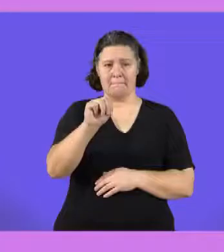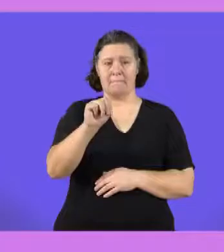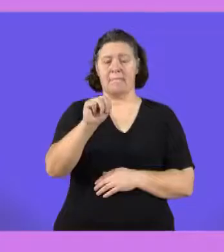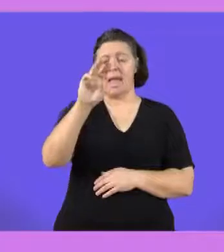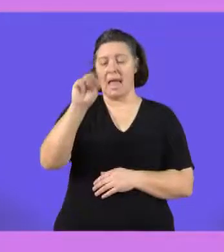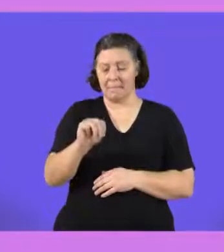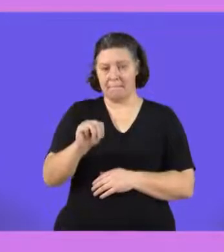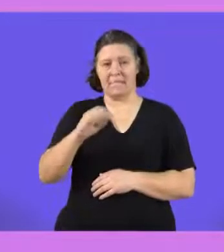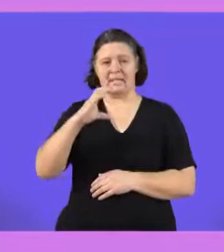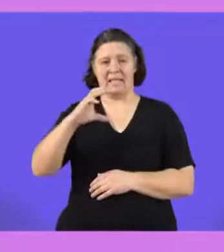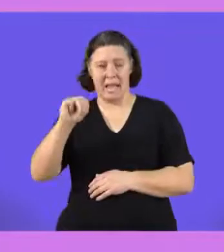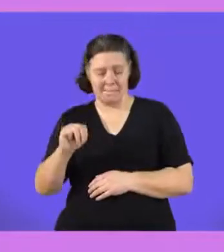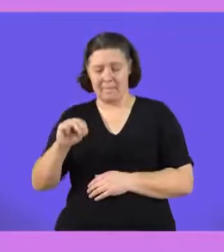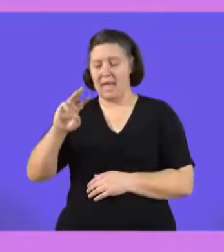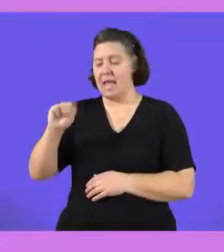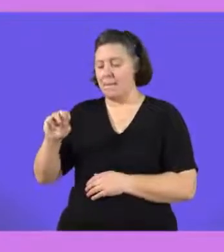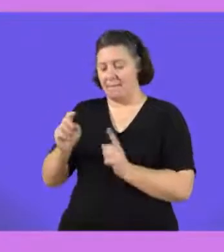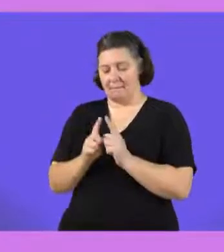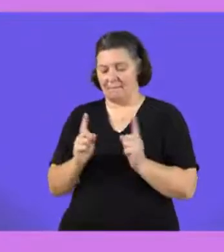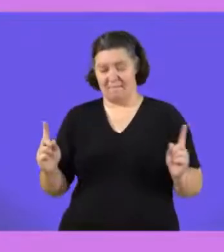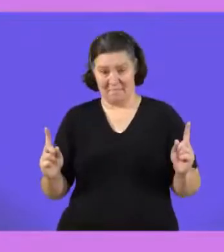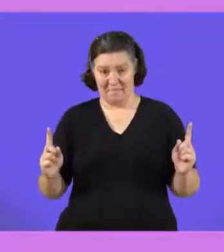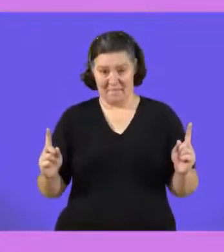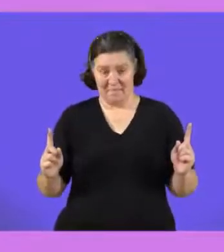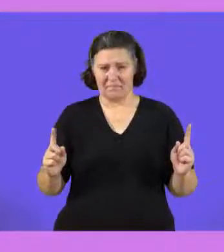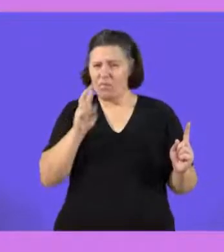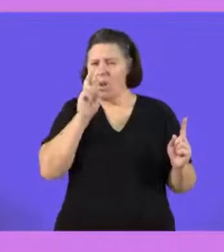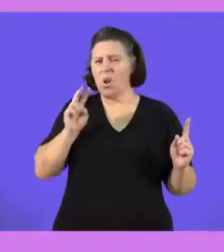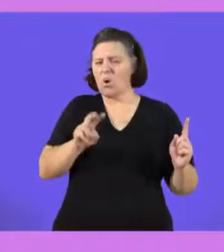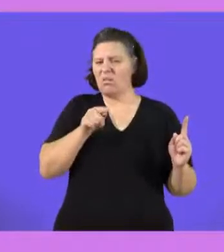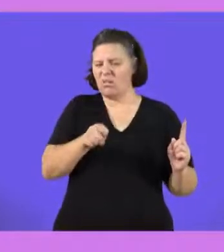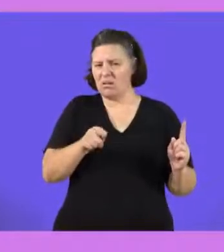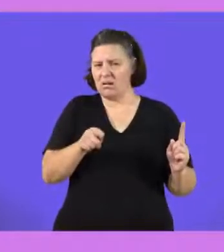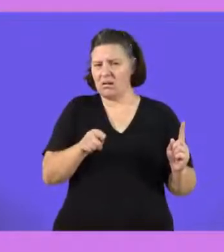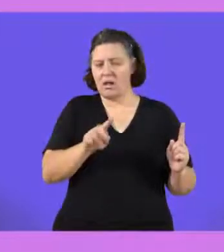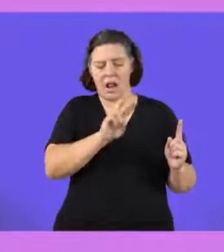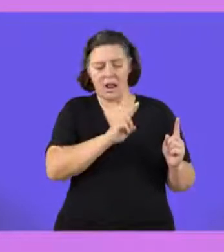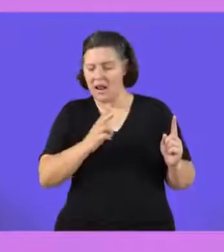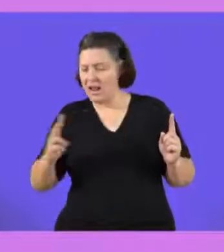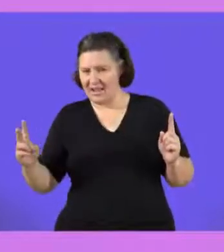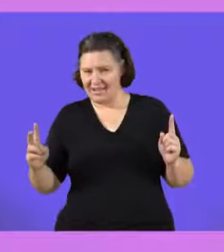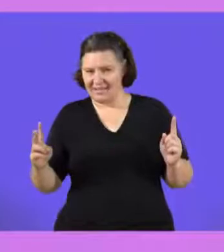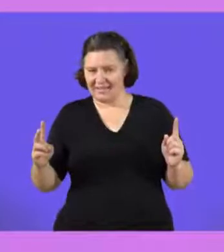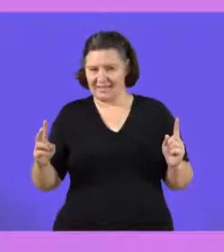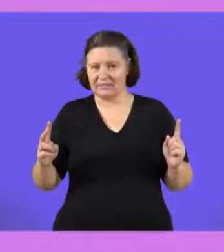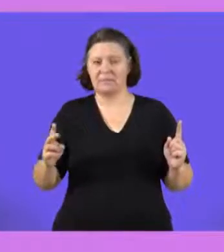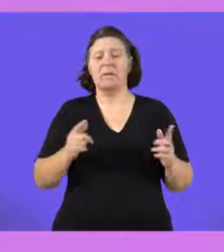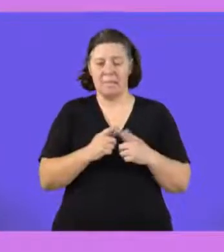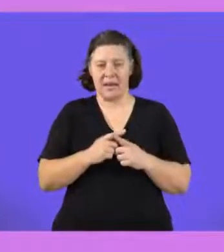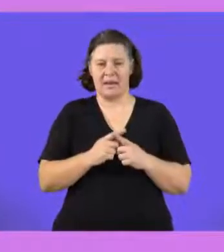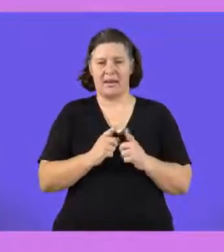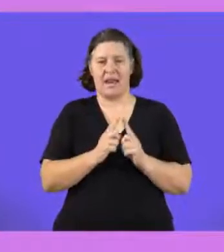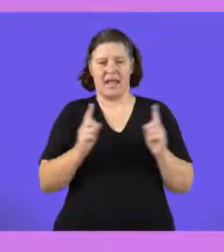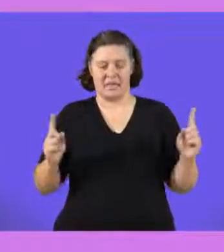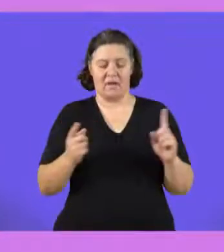kilometers, meters, centimeters, and millimeters, right? So if you look at this, I arrange these